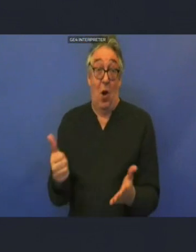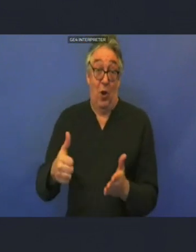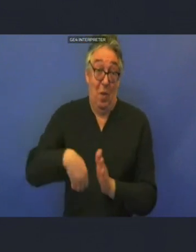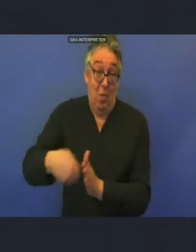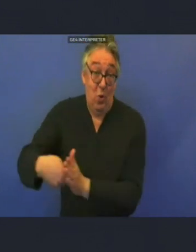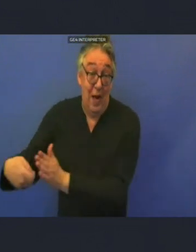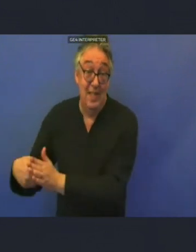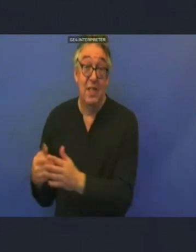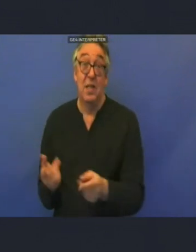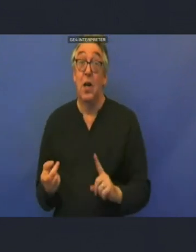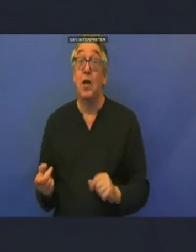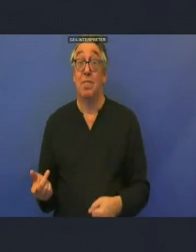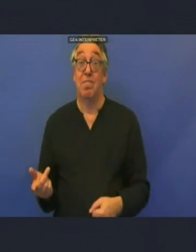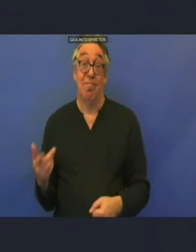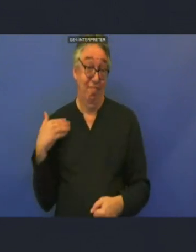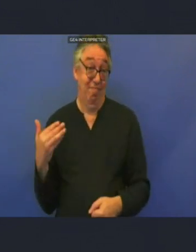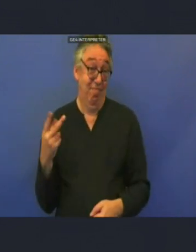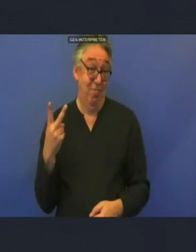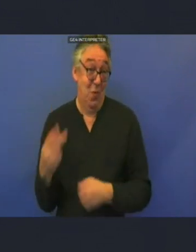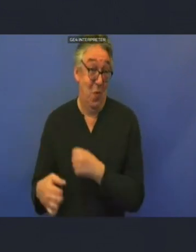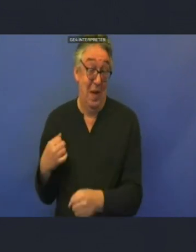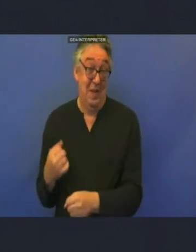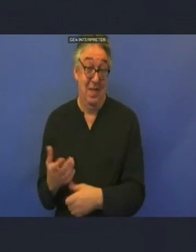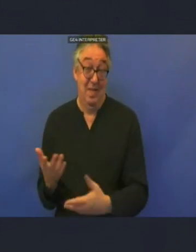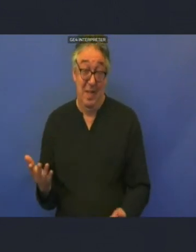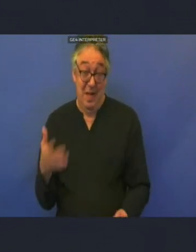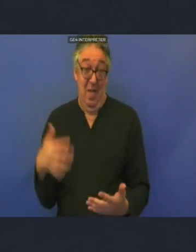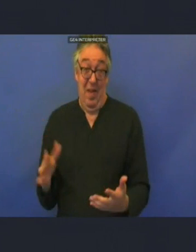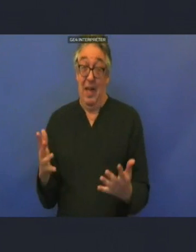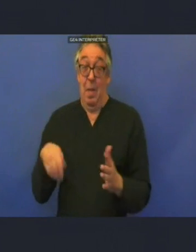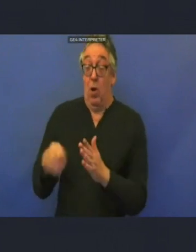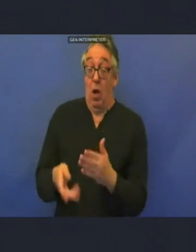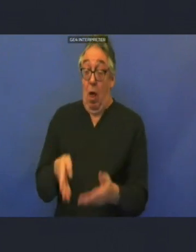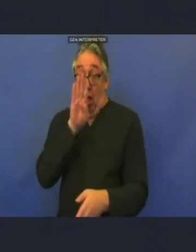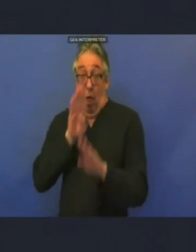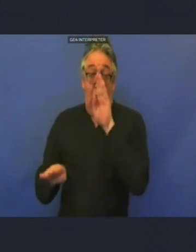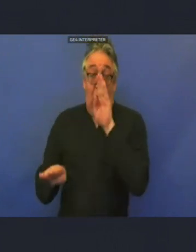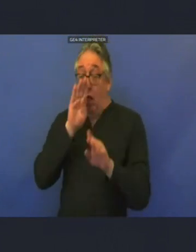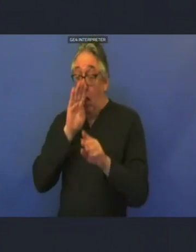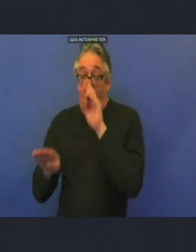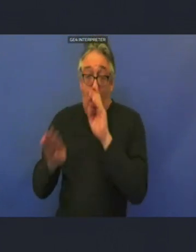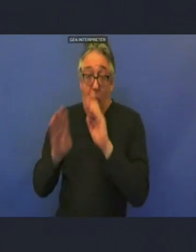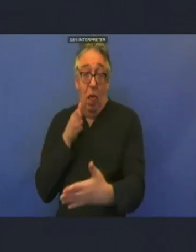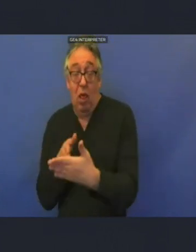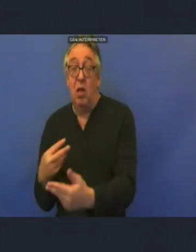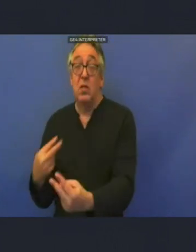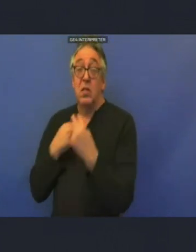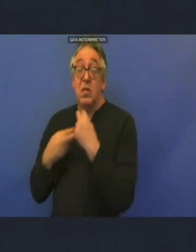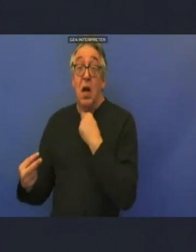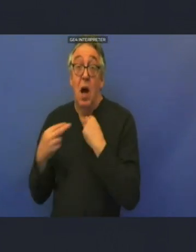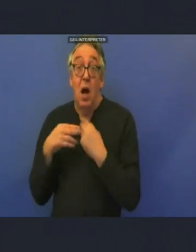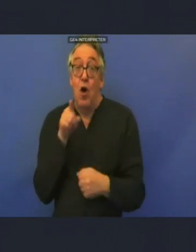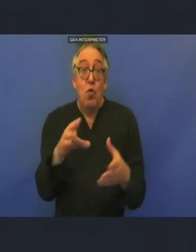this is a story of keep going, and I'm sure, I hope your story can inspire some of the others to come with